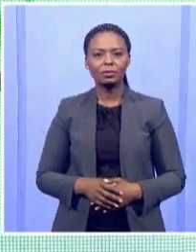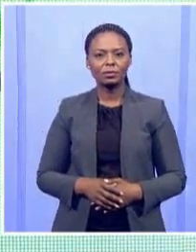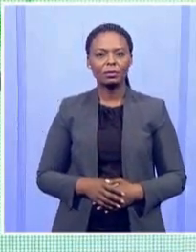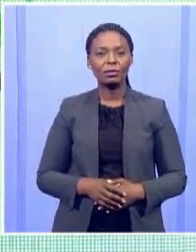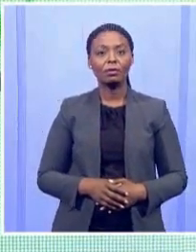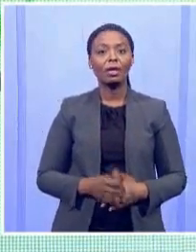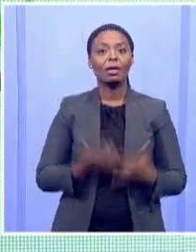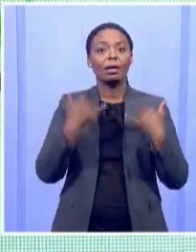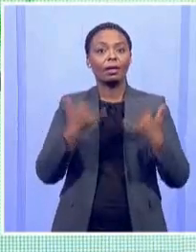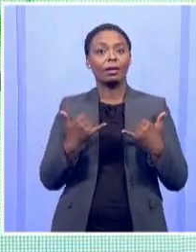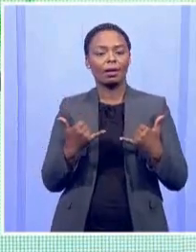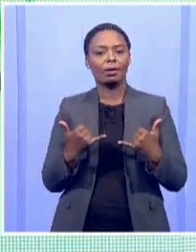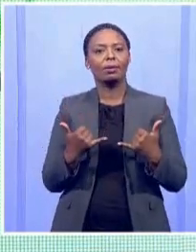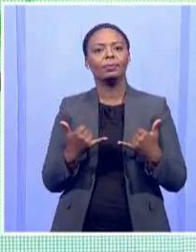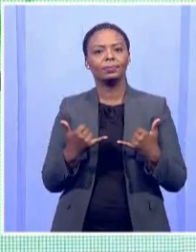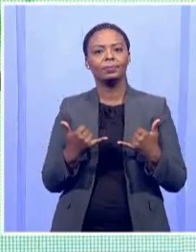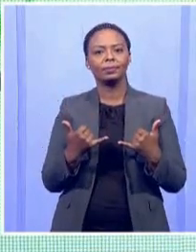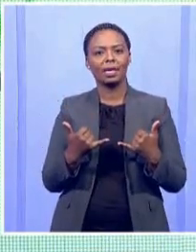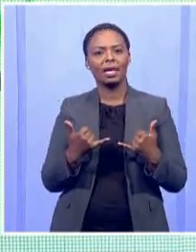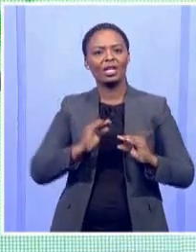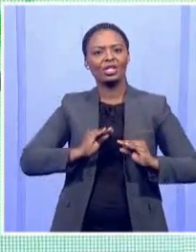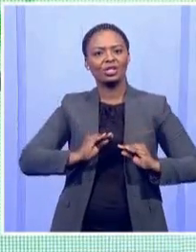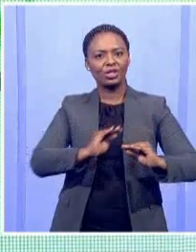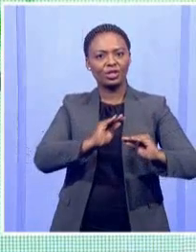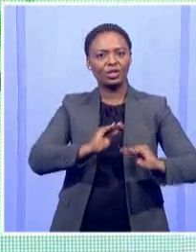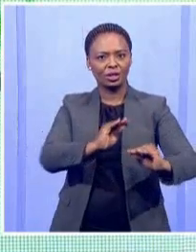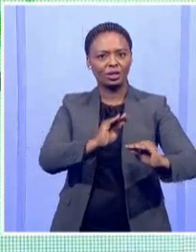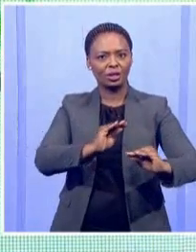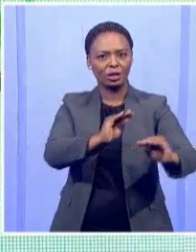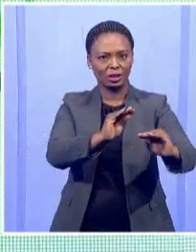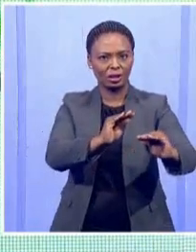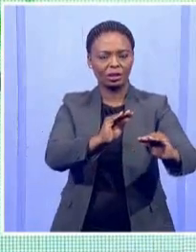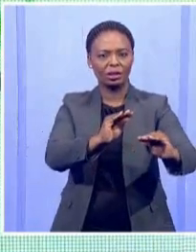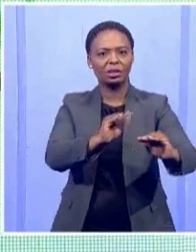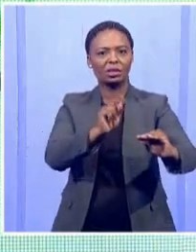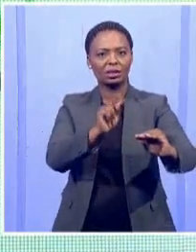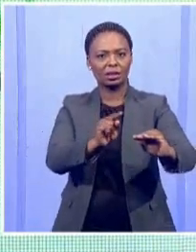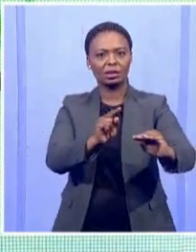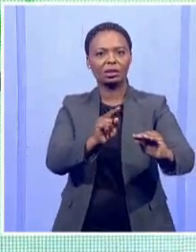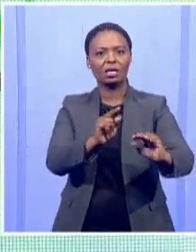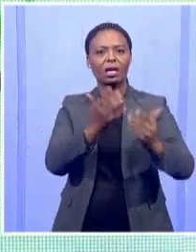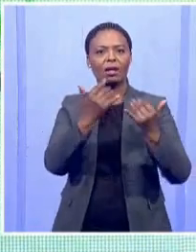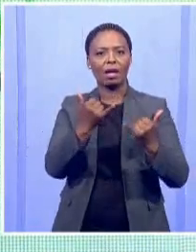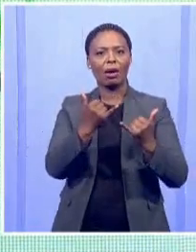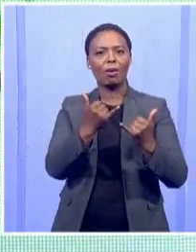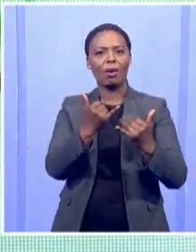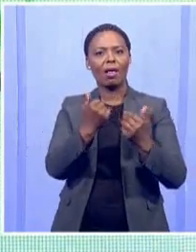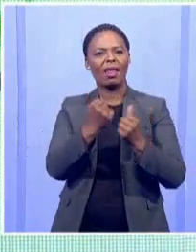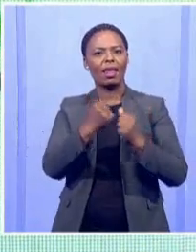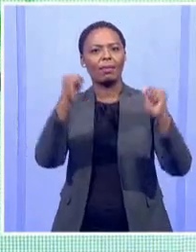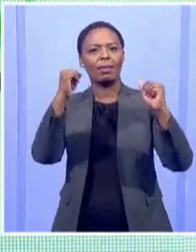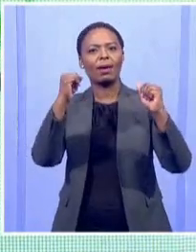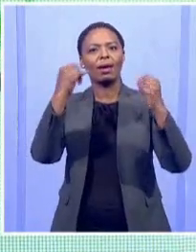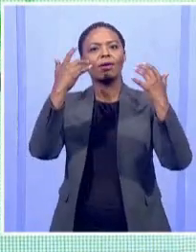Moving from there, more than just the teaching, how else we can leverage on the use of